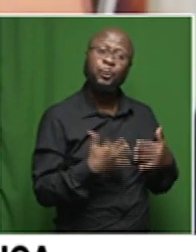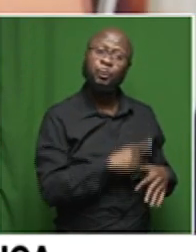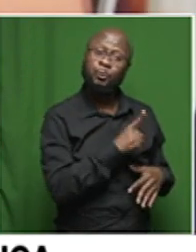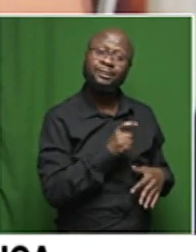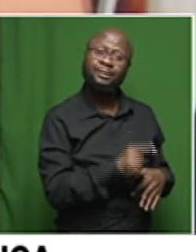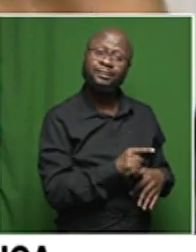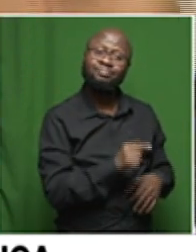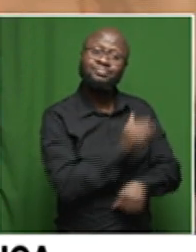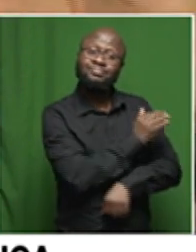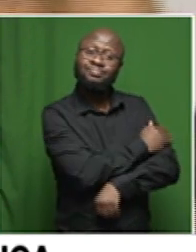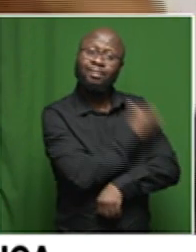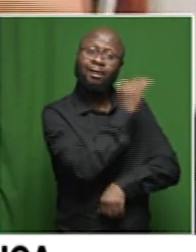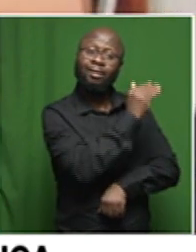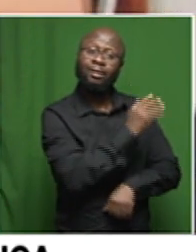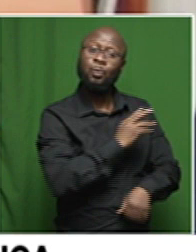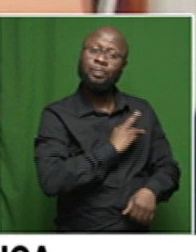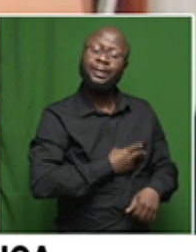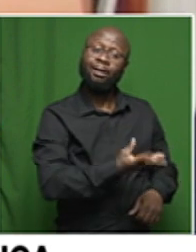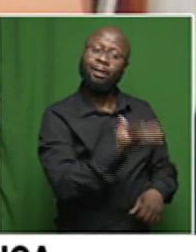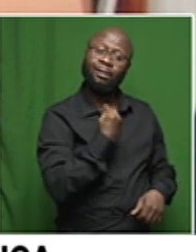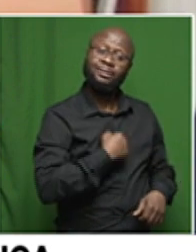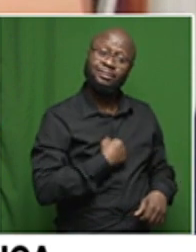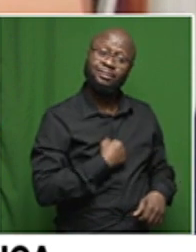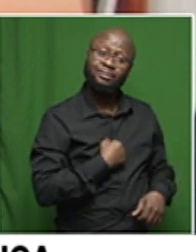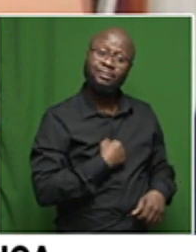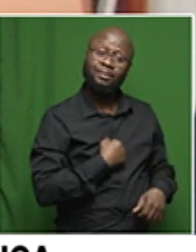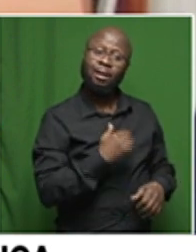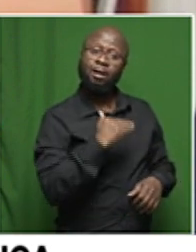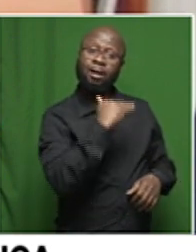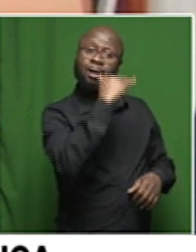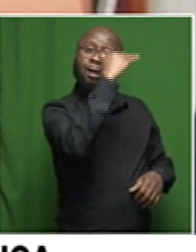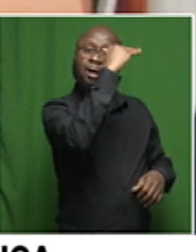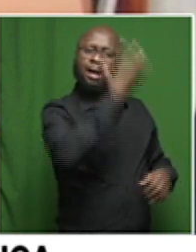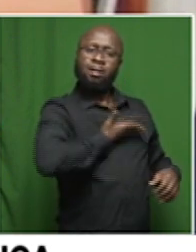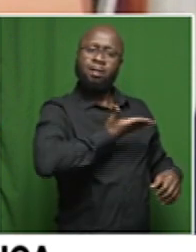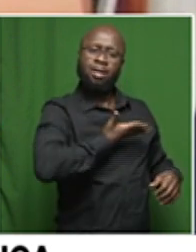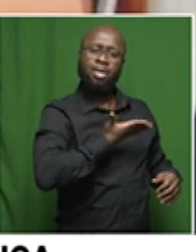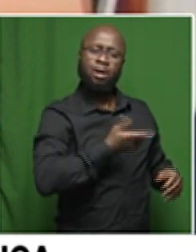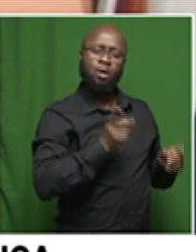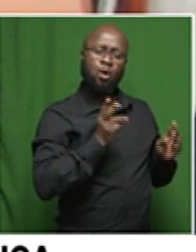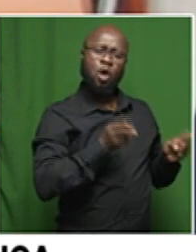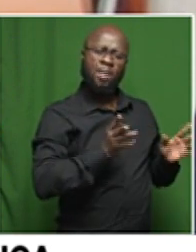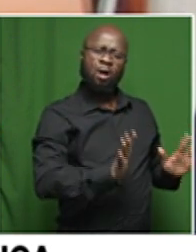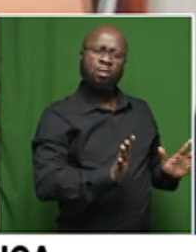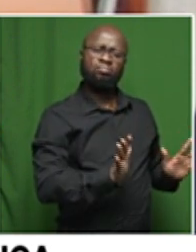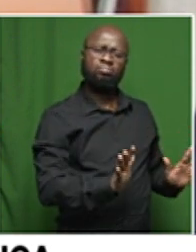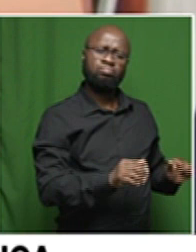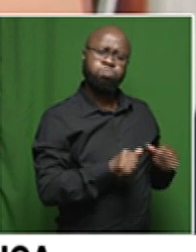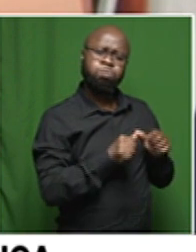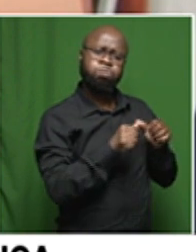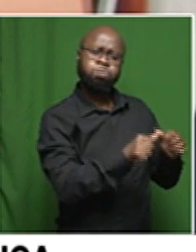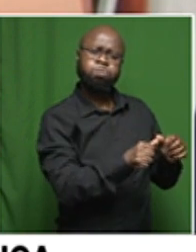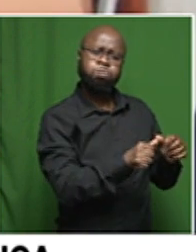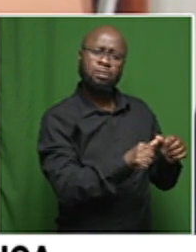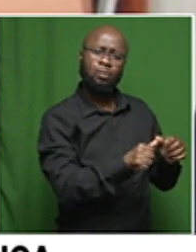what we want to take it from up to normal and maintain the normal. So now we don't want them to miss.